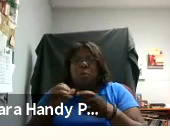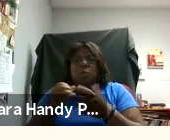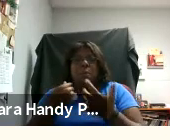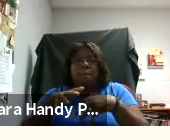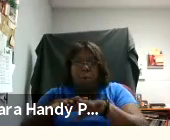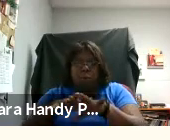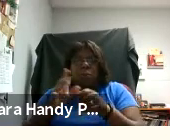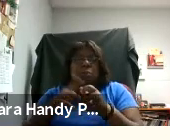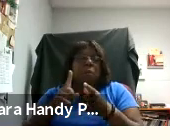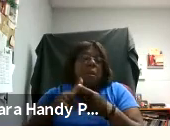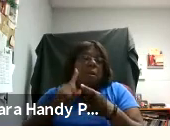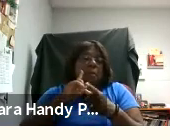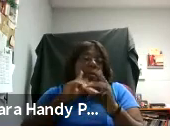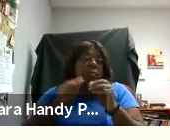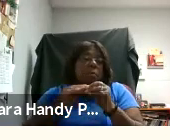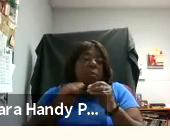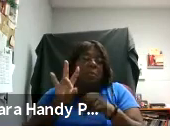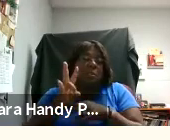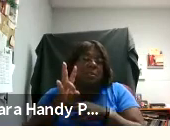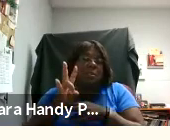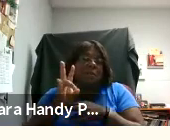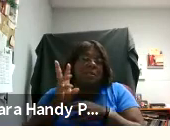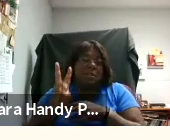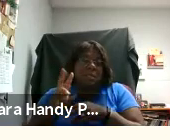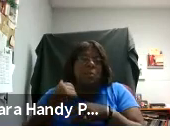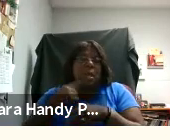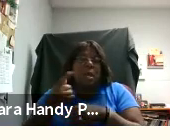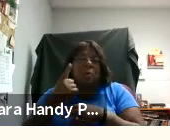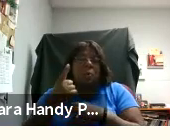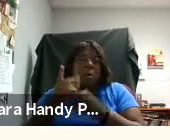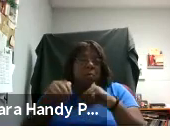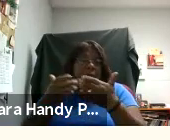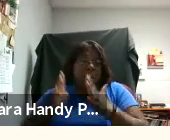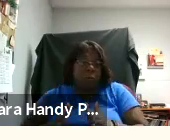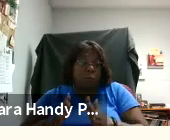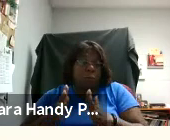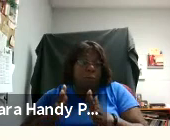think it's more like 76. We did have one provider that